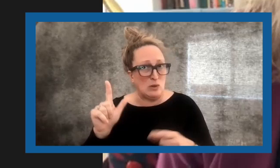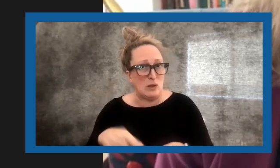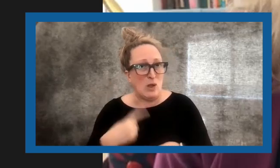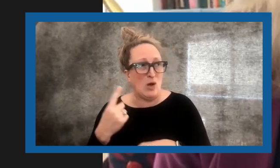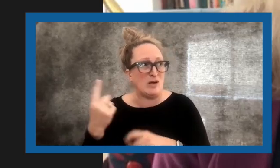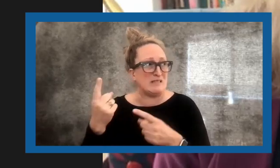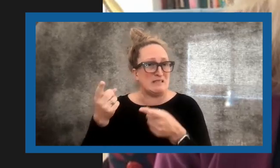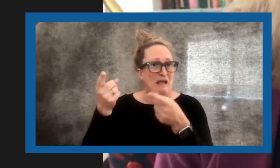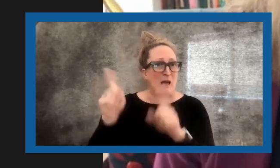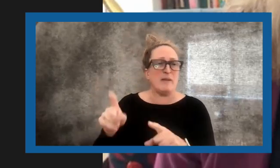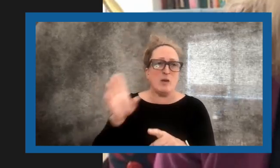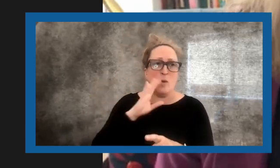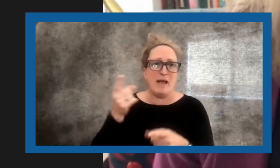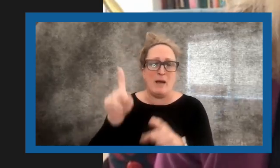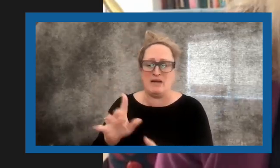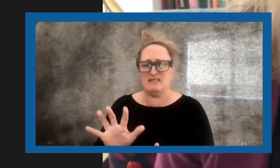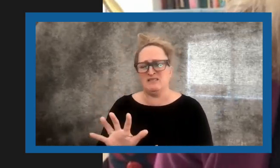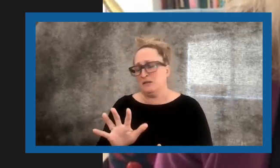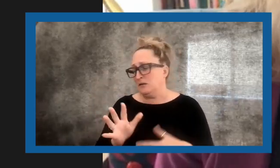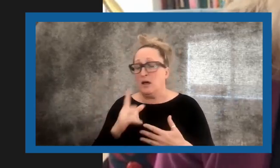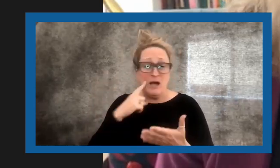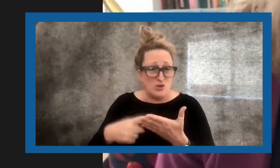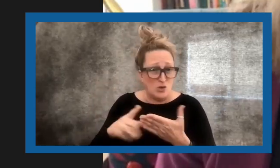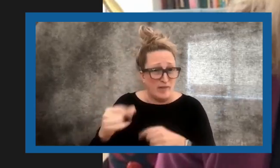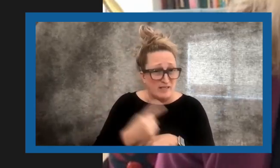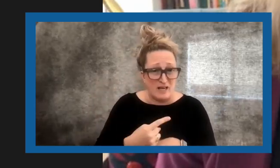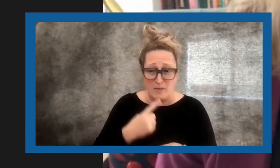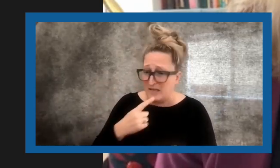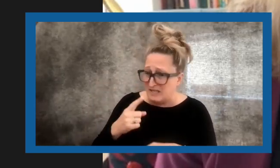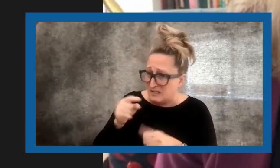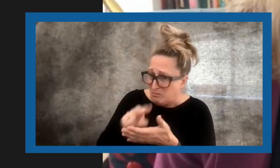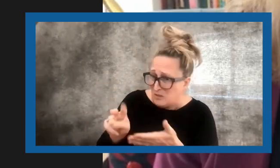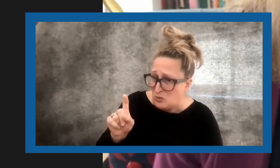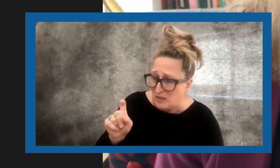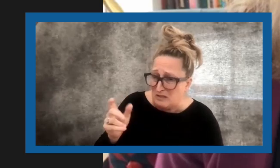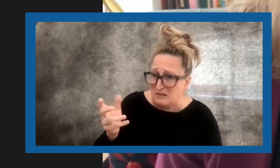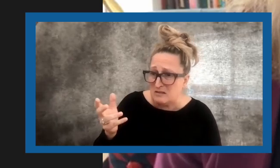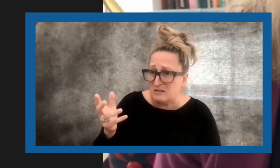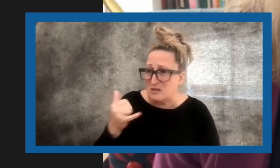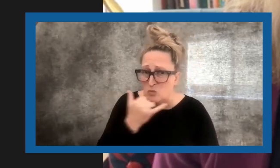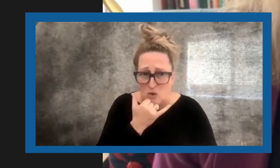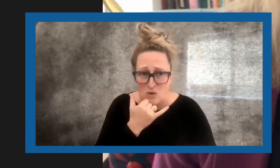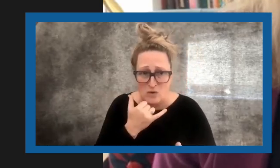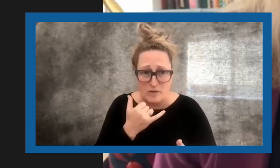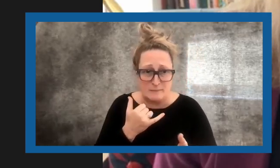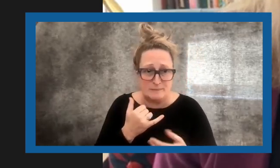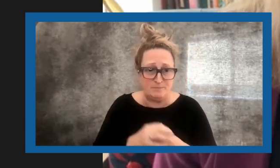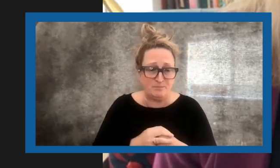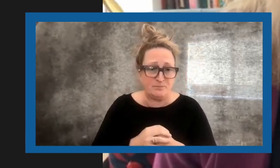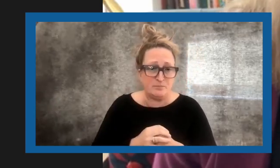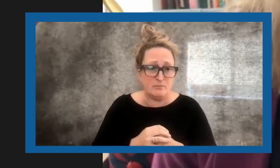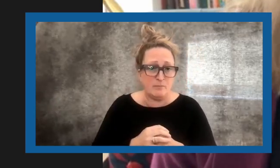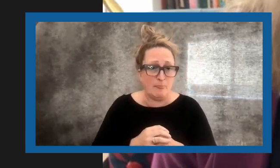happening. Yeah. And I'd actually talked with her that day and said, "It's been 2 weeks. This is wrong." And